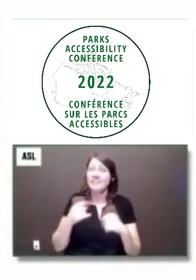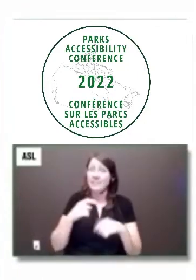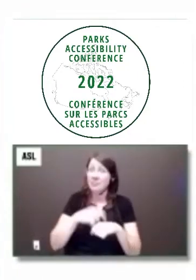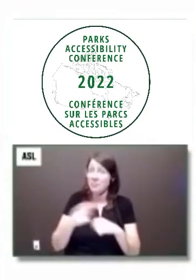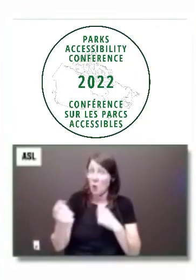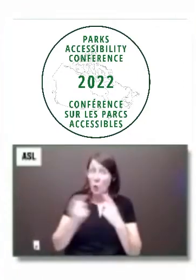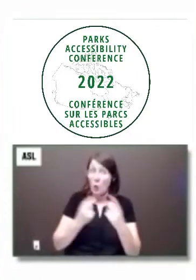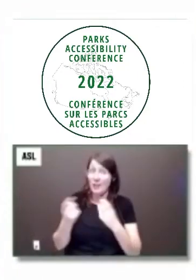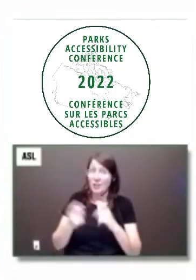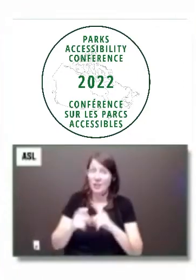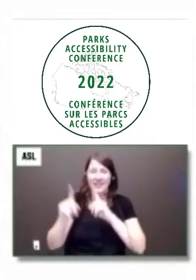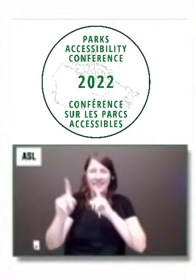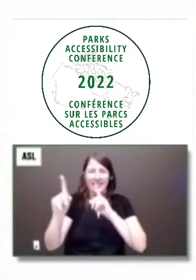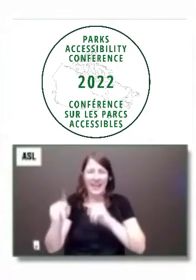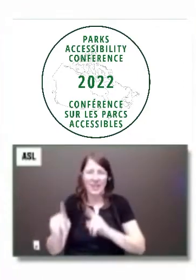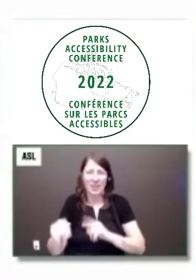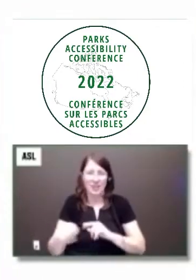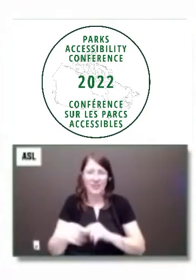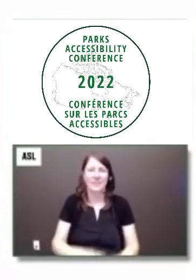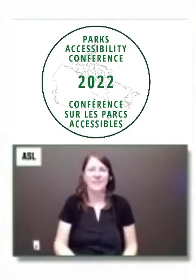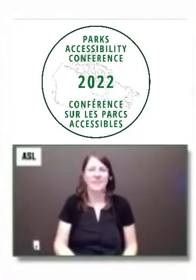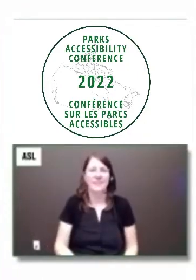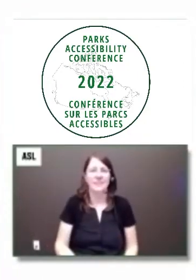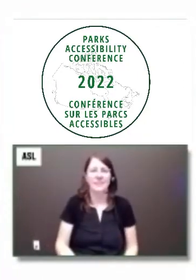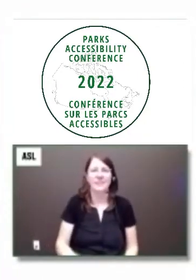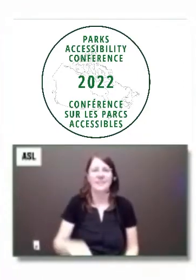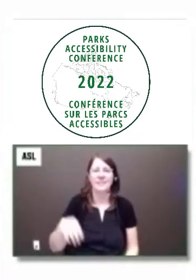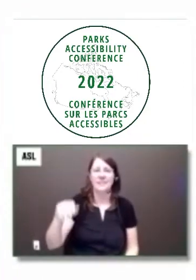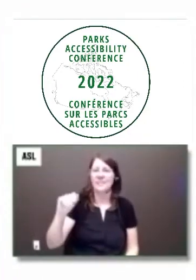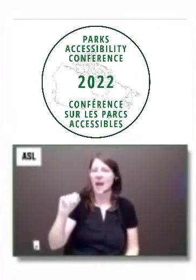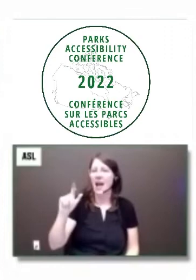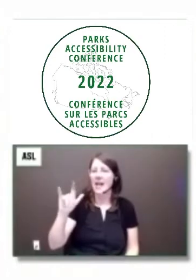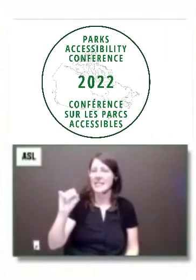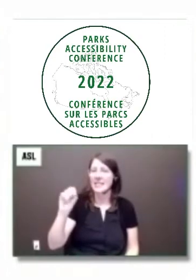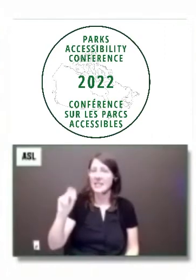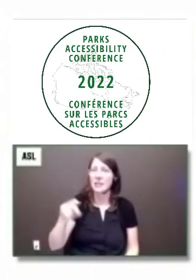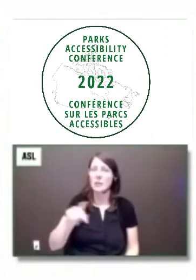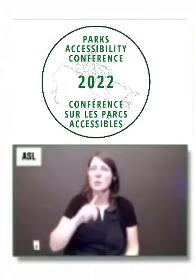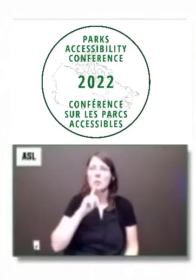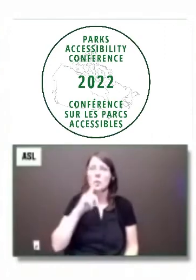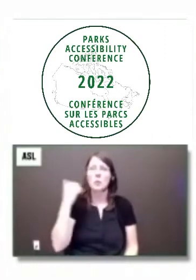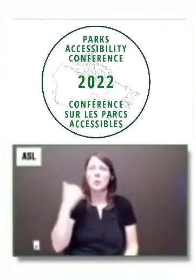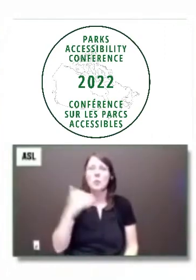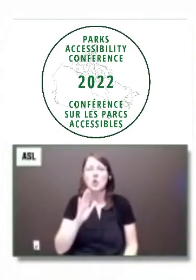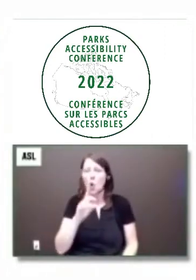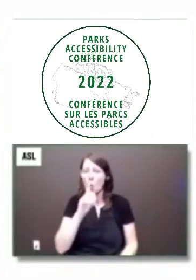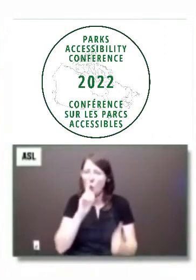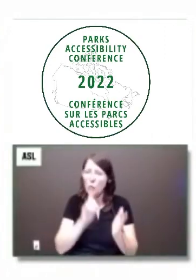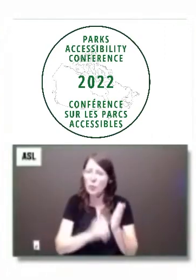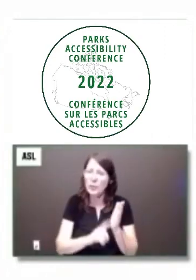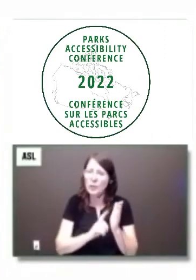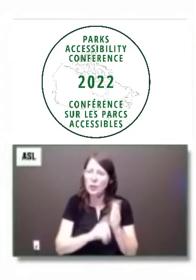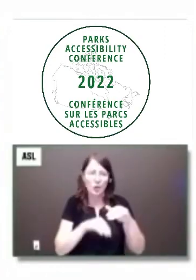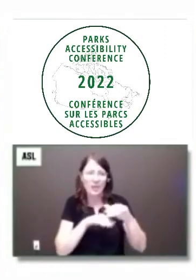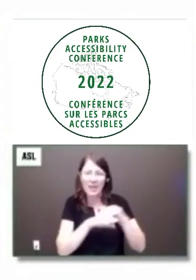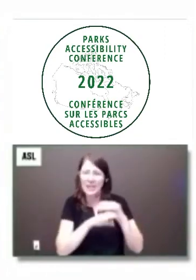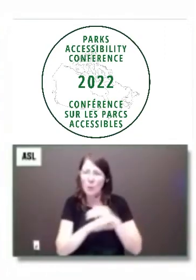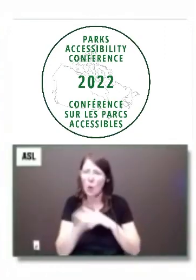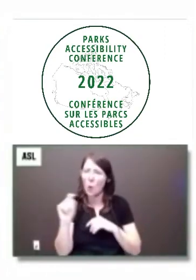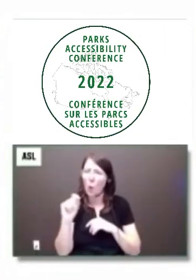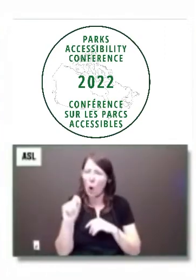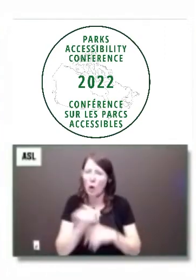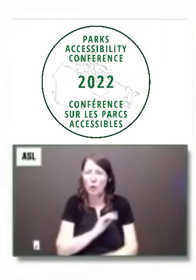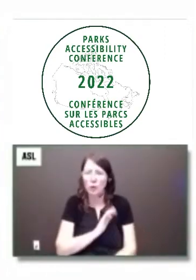Thank you, Lucy. My goodness, that is so much fantastic research on accessible washrooms. We have a question from the